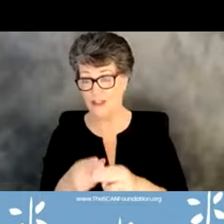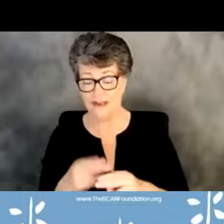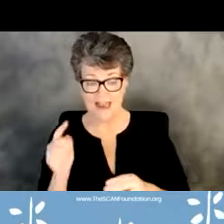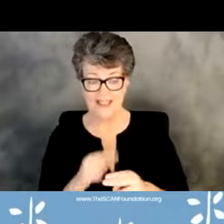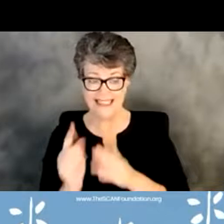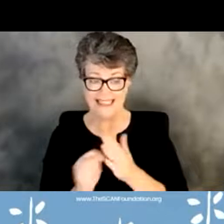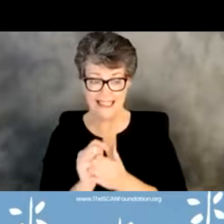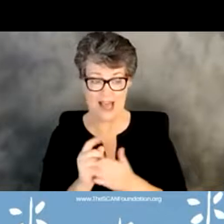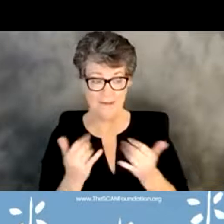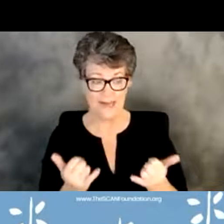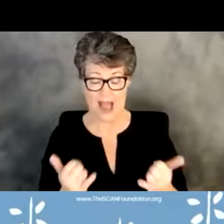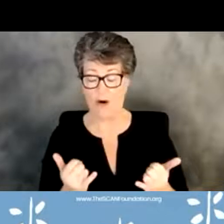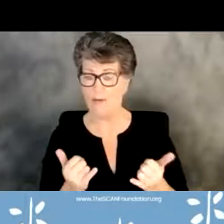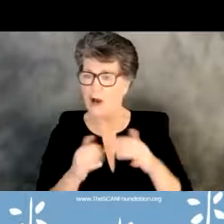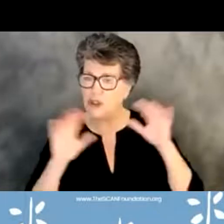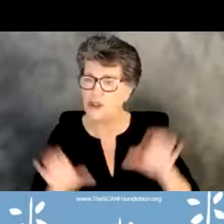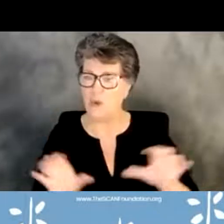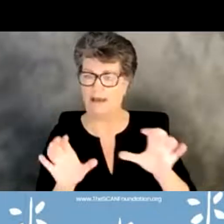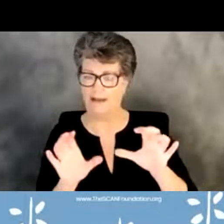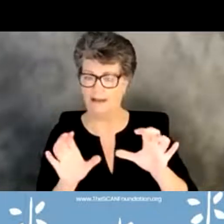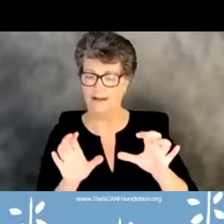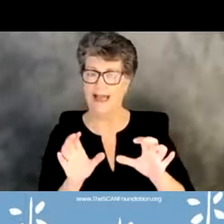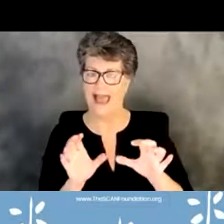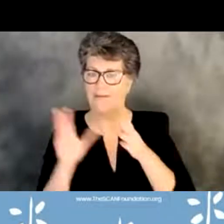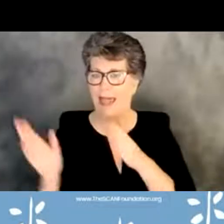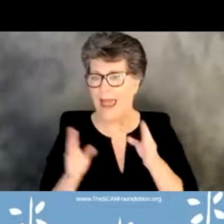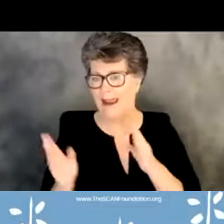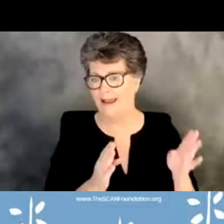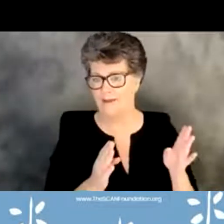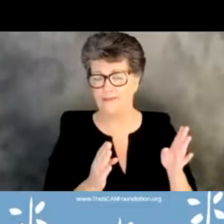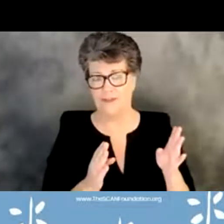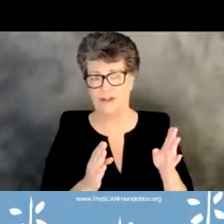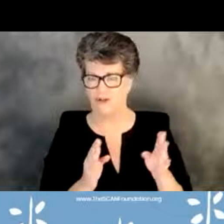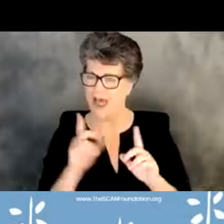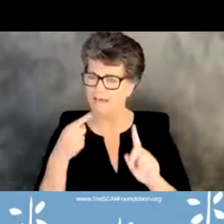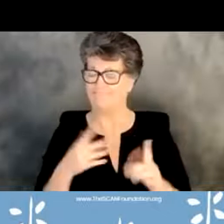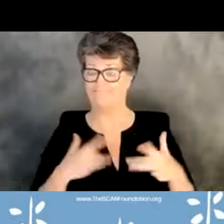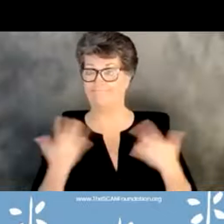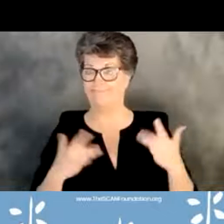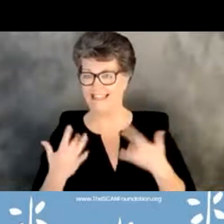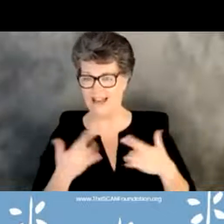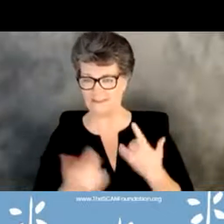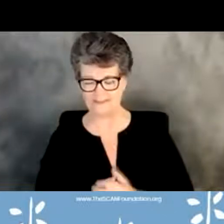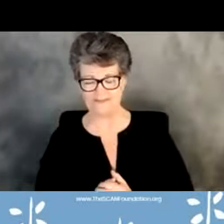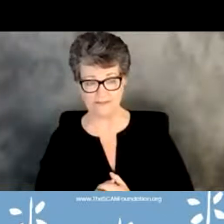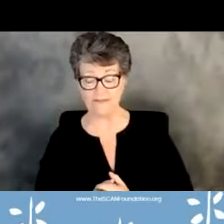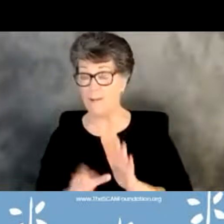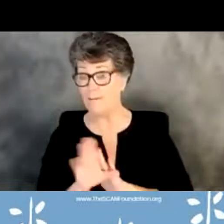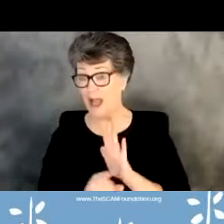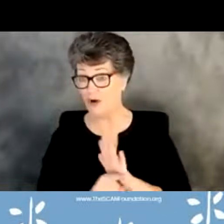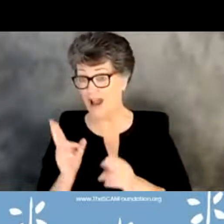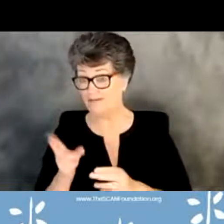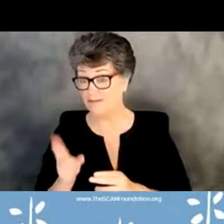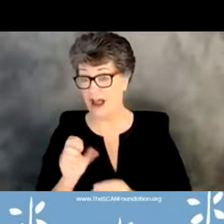for really about doing and moving from the planning. And so that particularly excites me. Just a little background about the